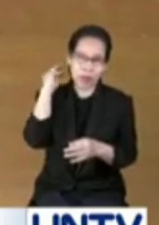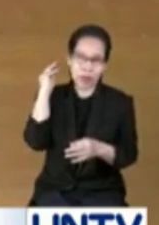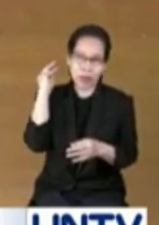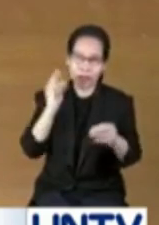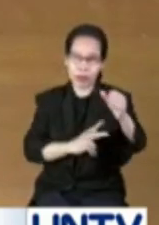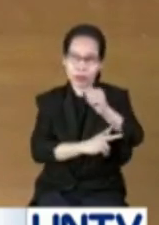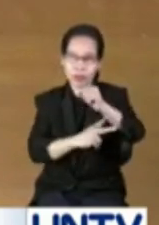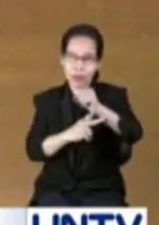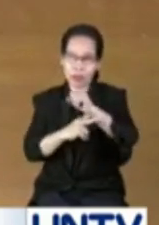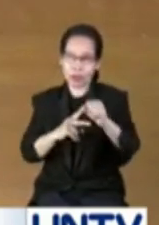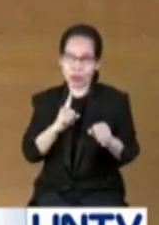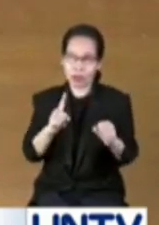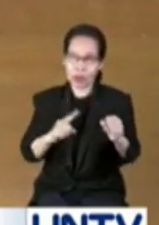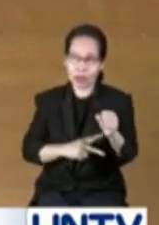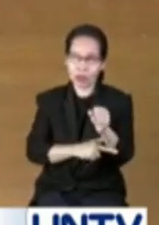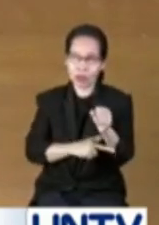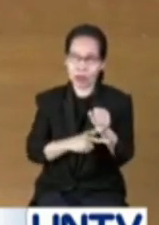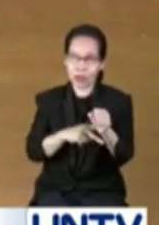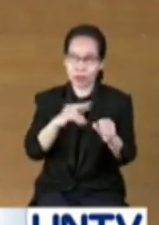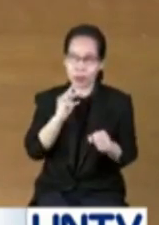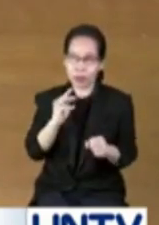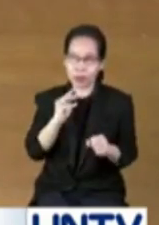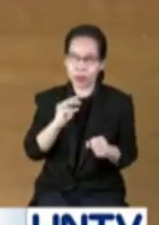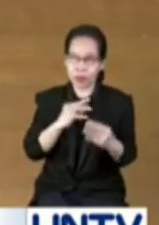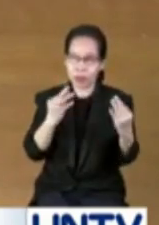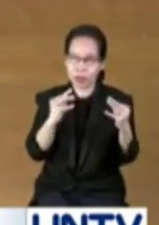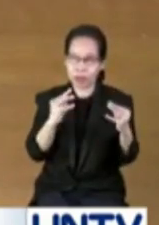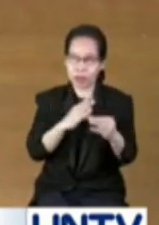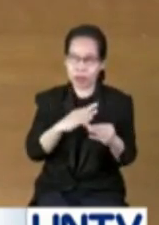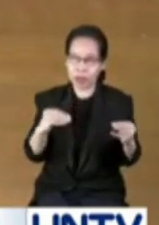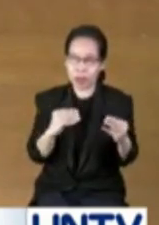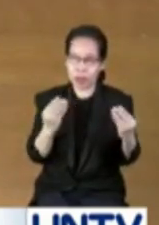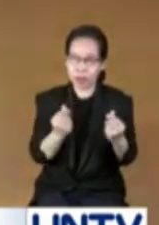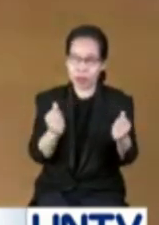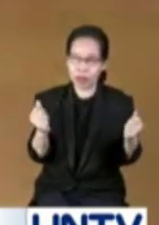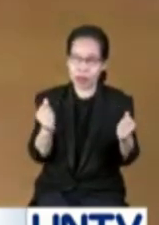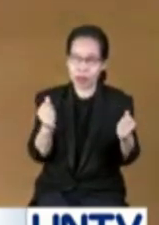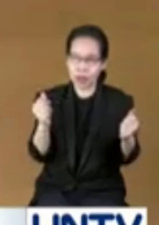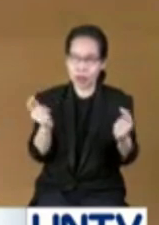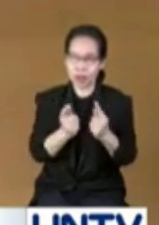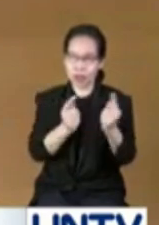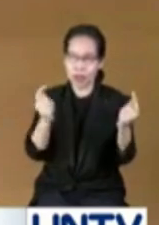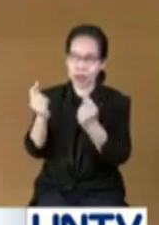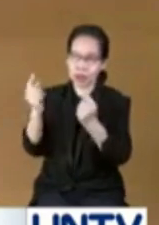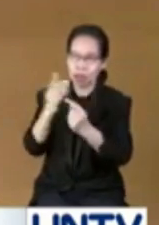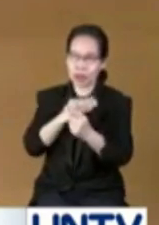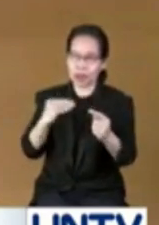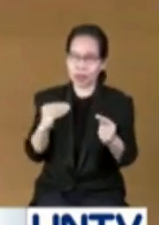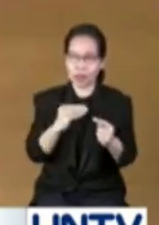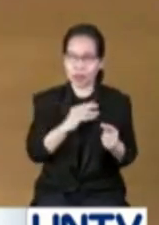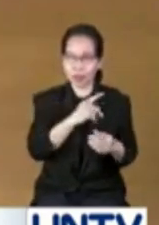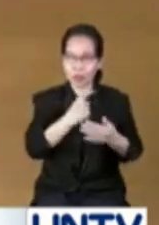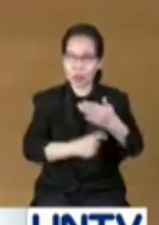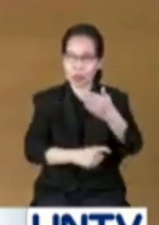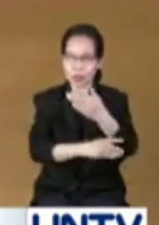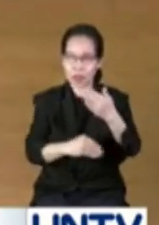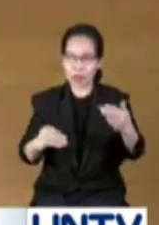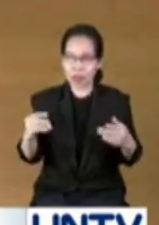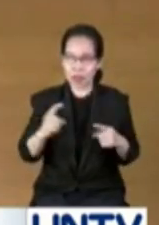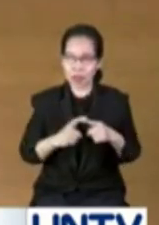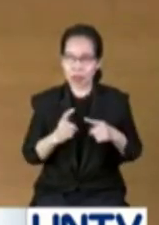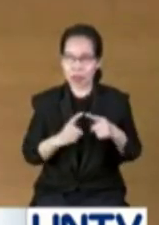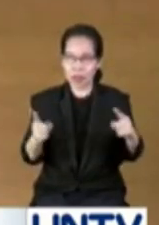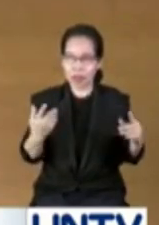grid, one market will enable more efficient transfers and more competitive pricing of electricity throughout the